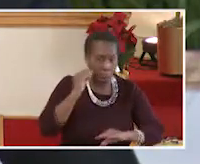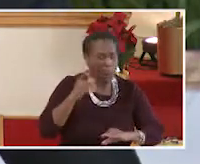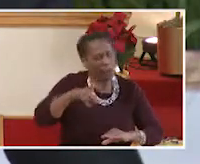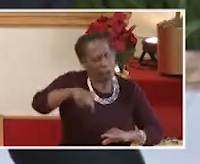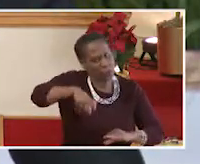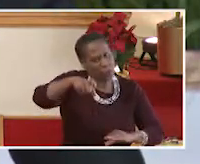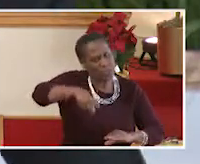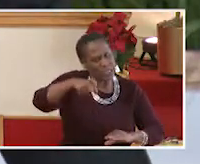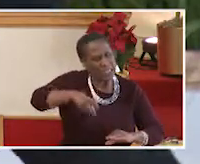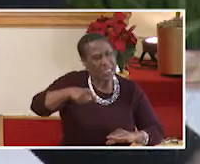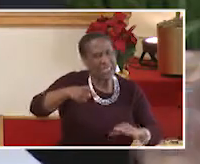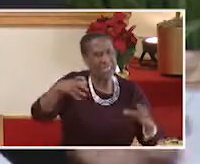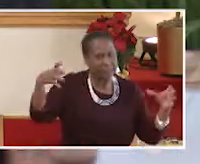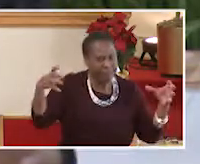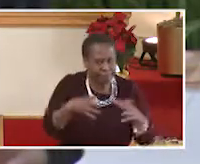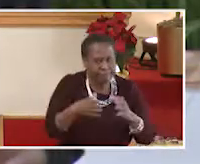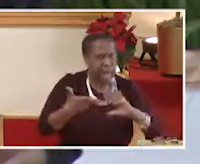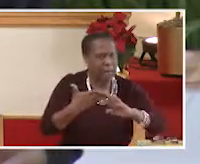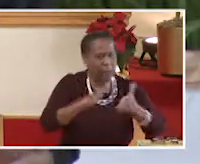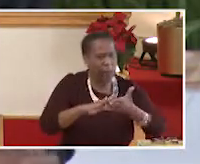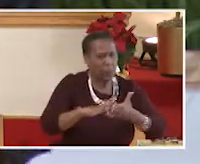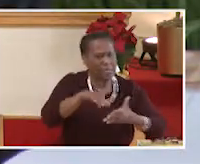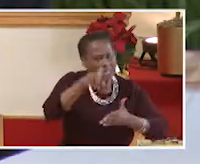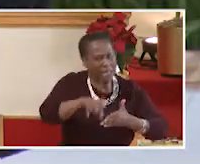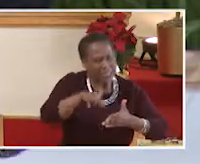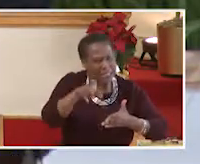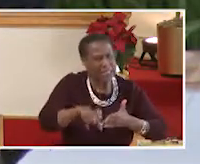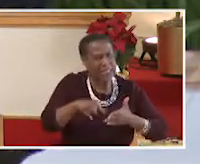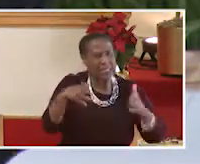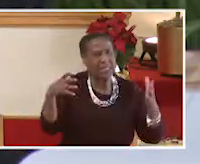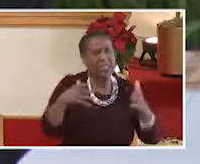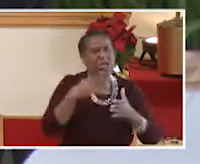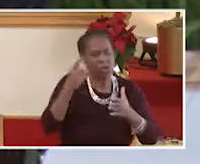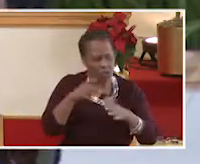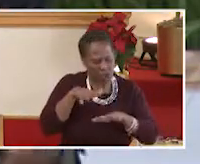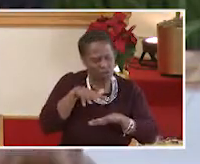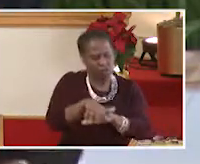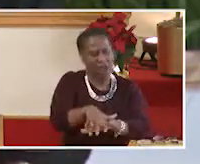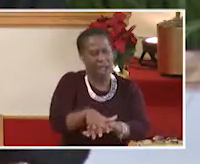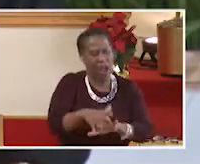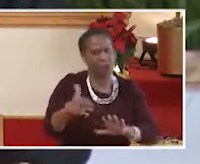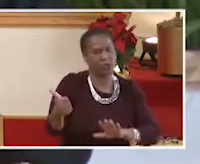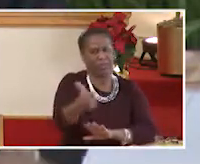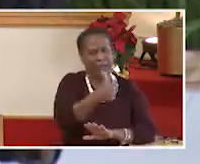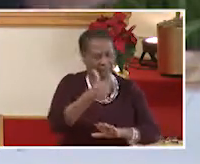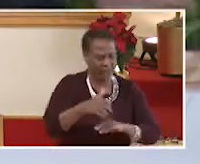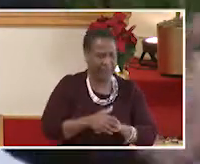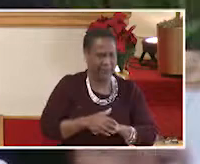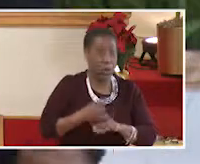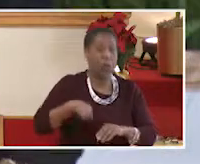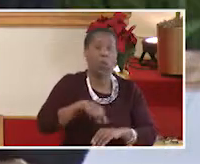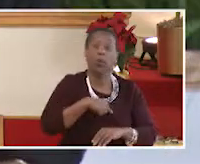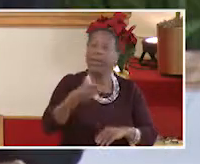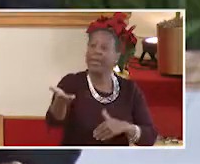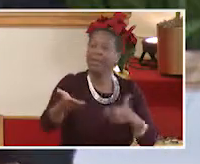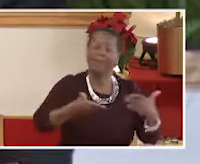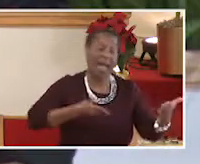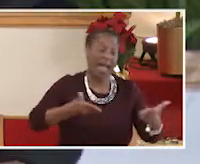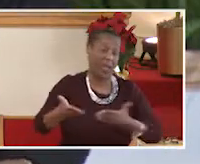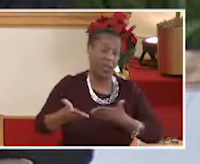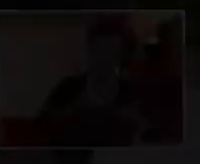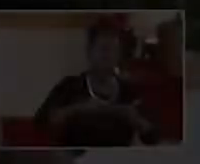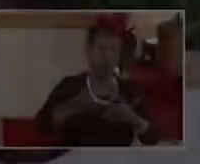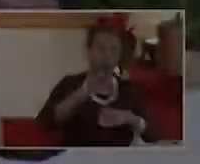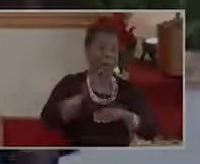needing a group, a community by which you can ground yourself. Then we invite you to